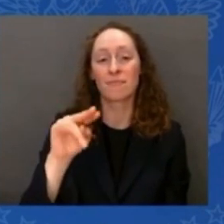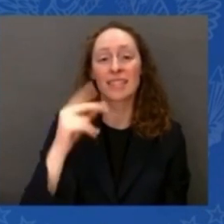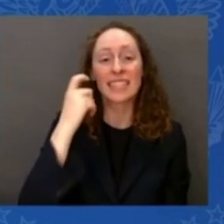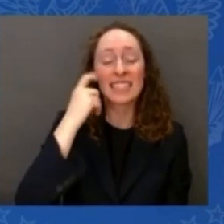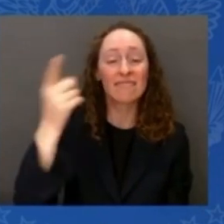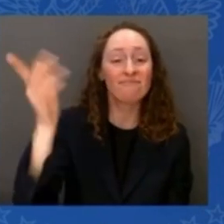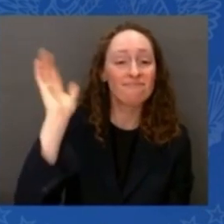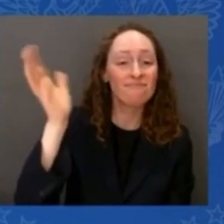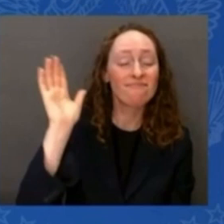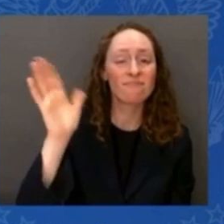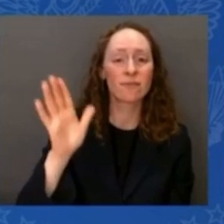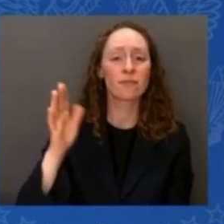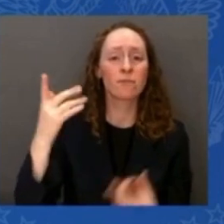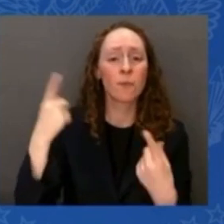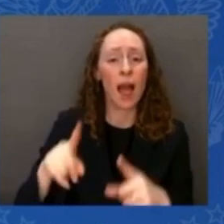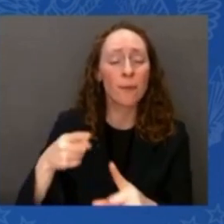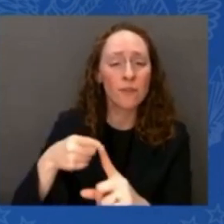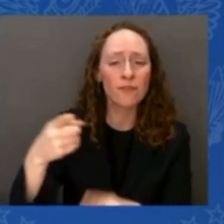me.